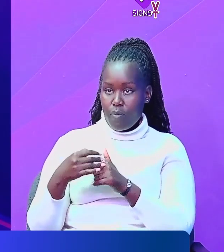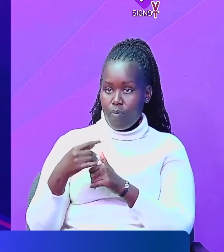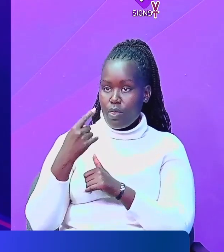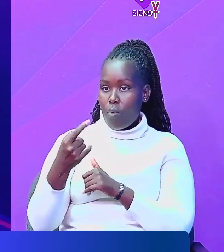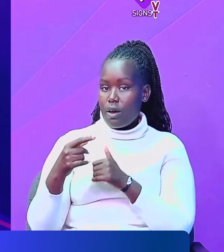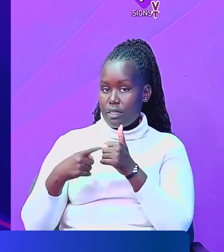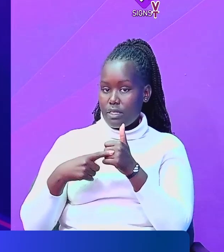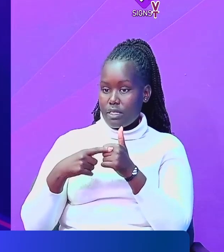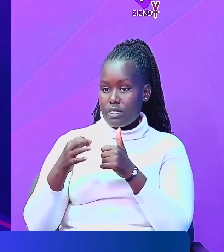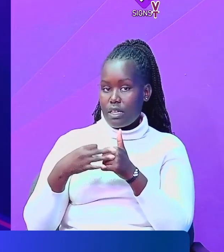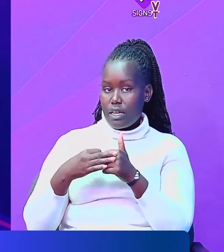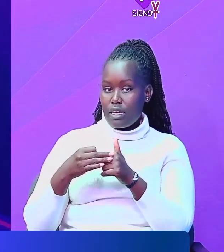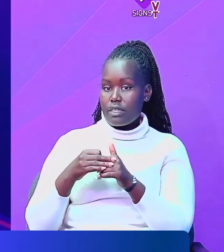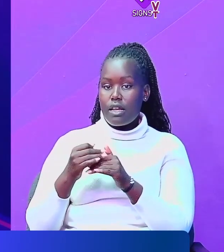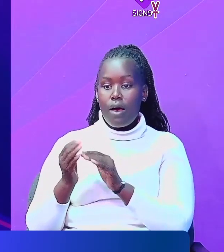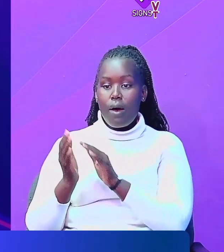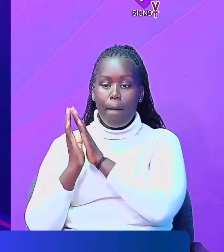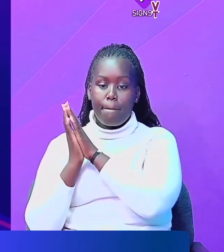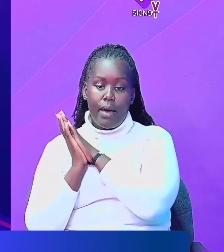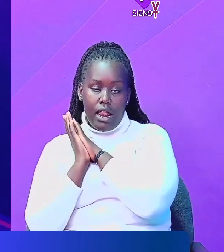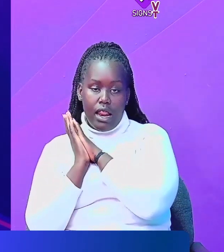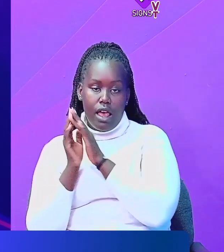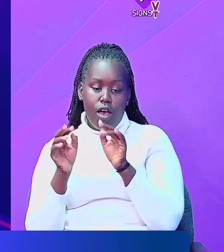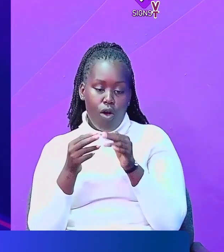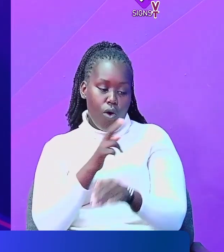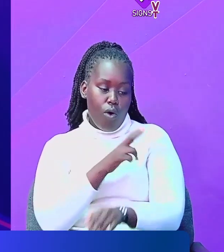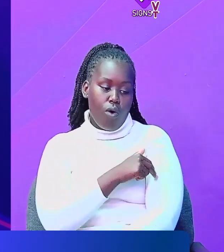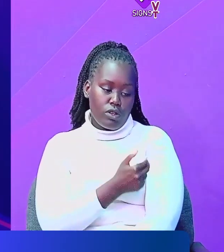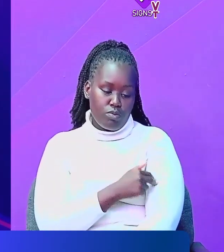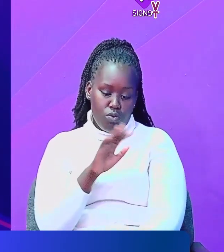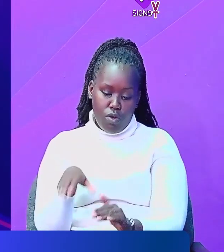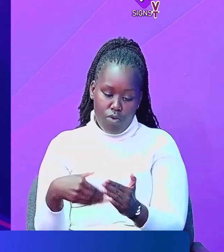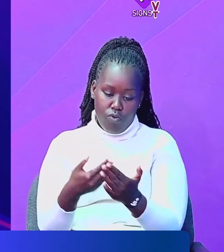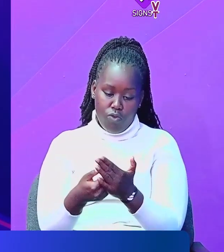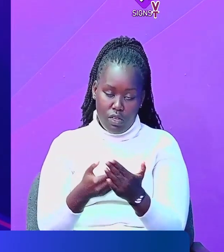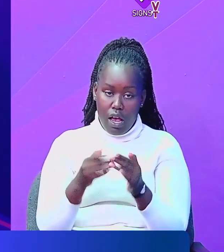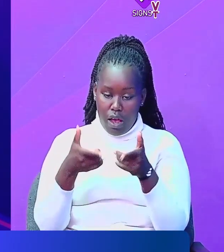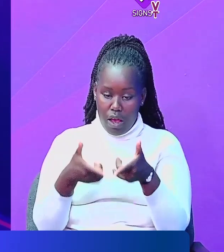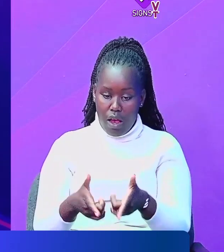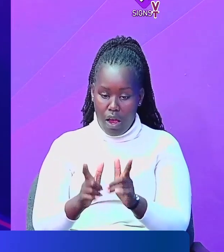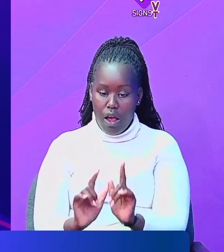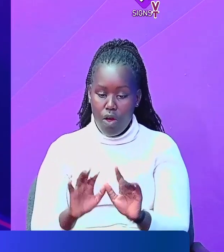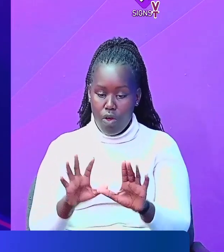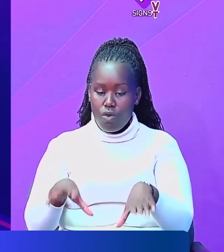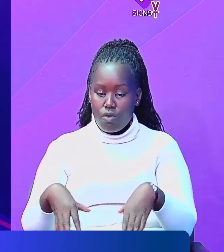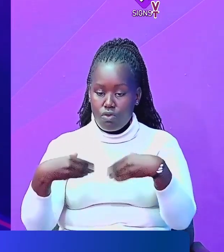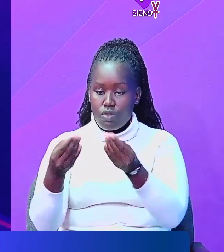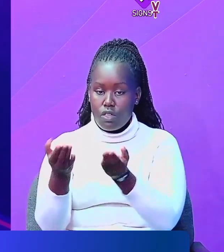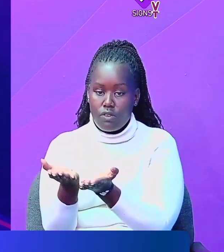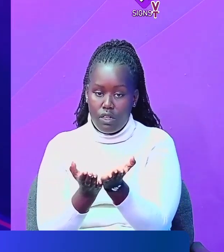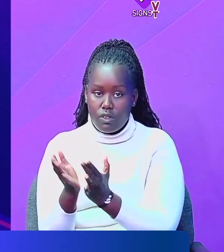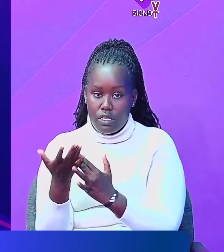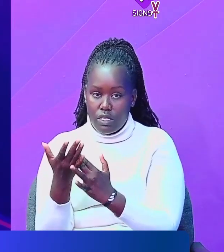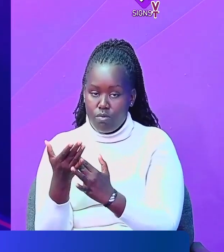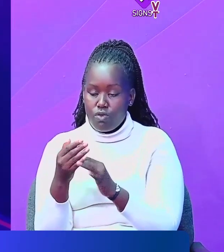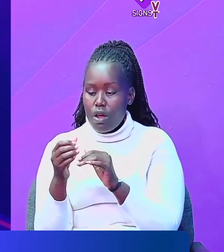168 bed hospital. Within 48 hours of that application, it had been allowed to offer services between May 16